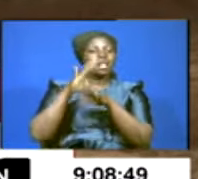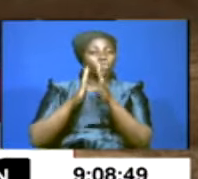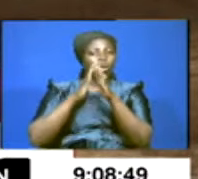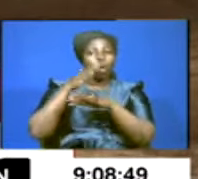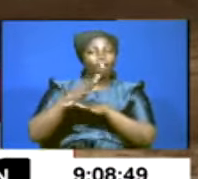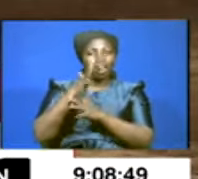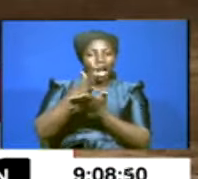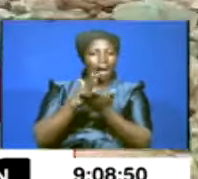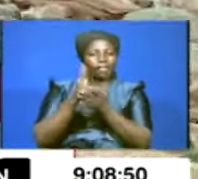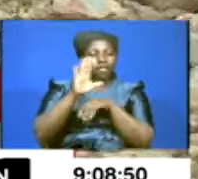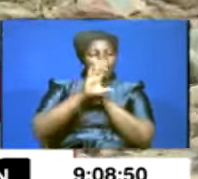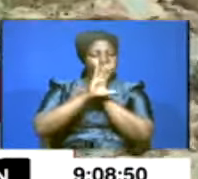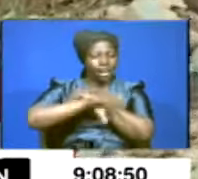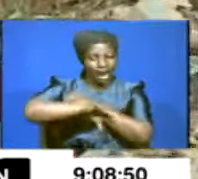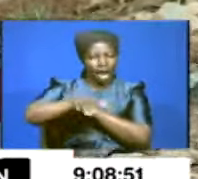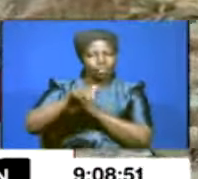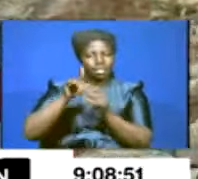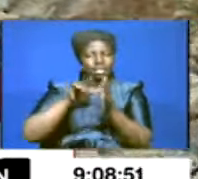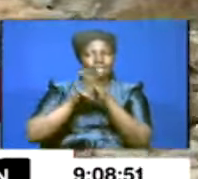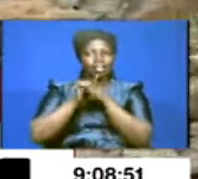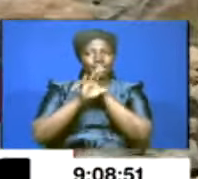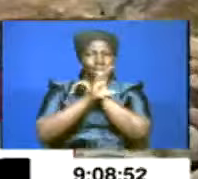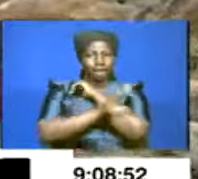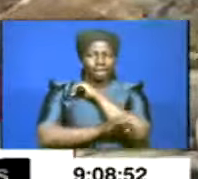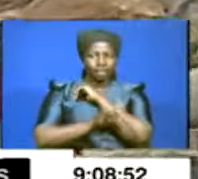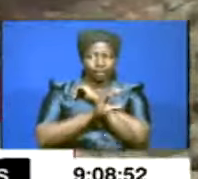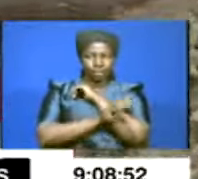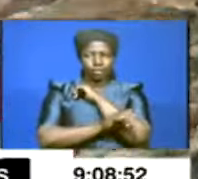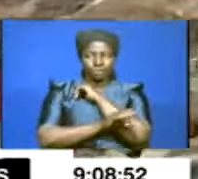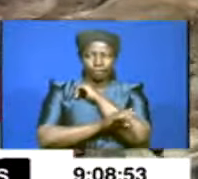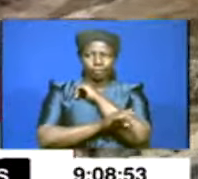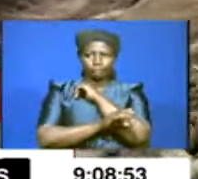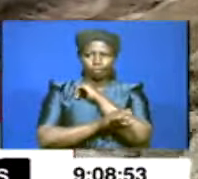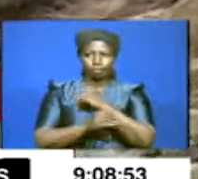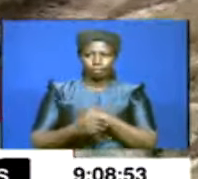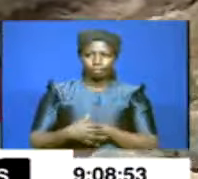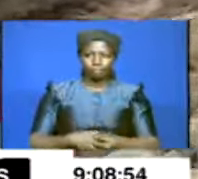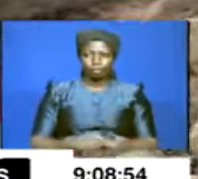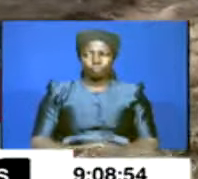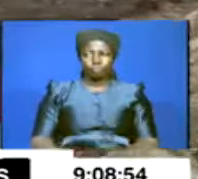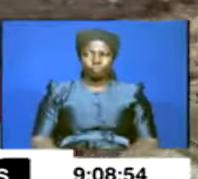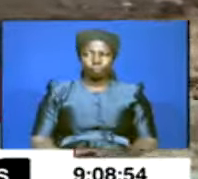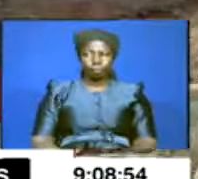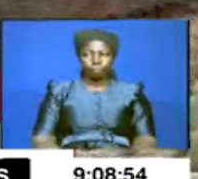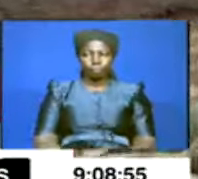country. John Jacob Curia, Legends Edition.